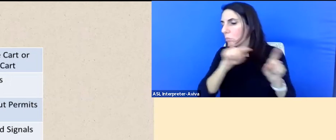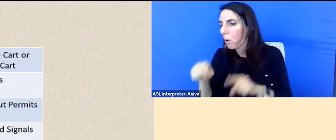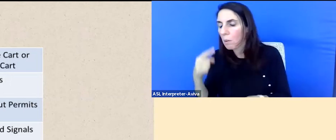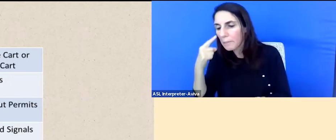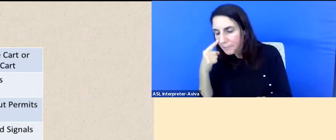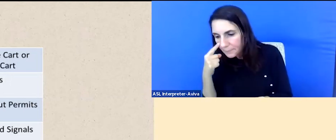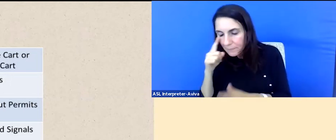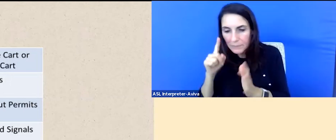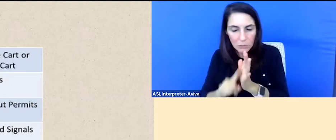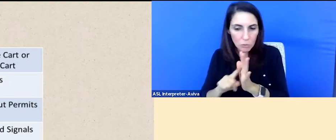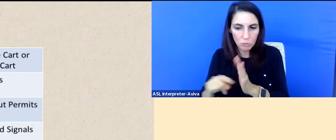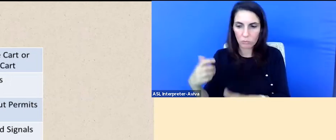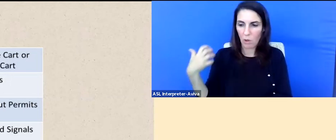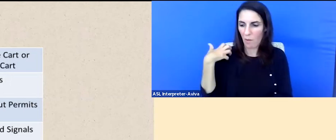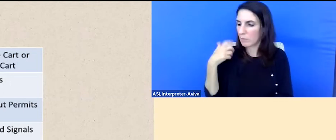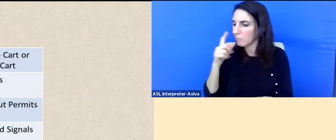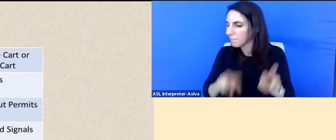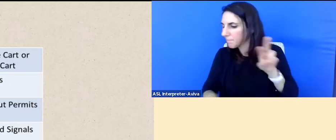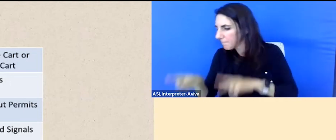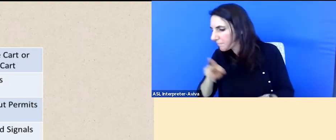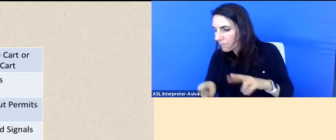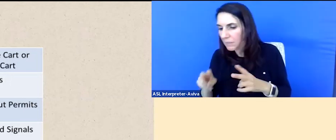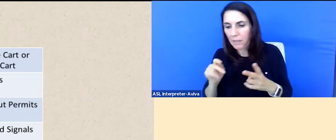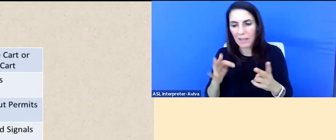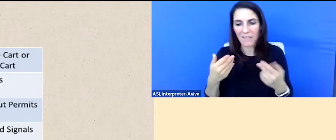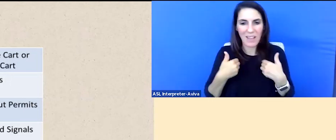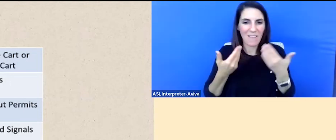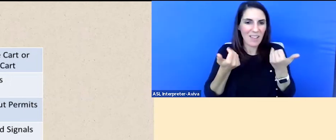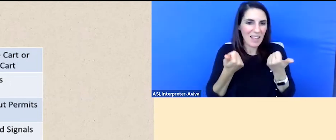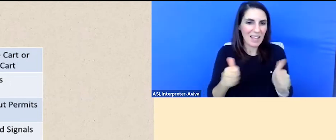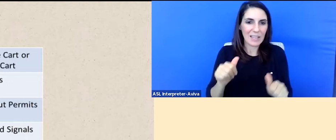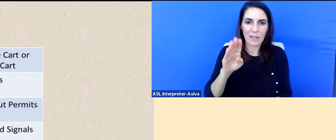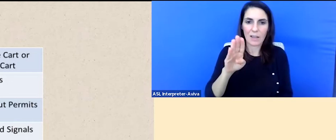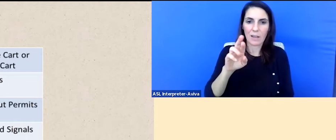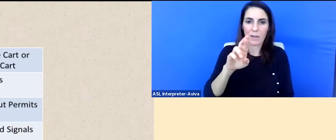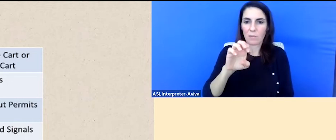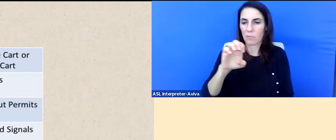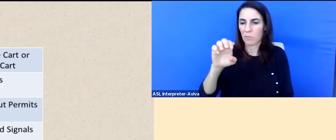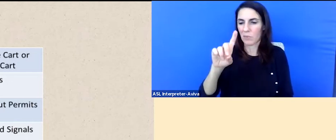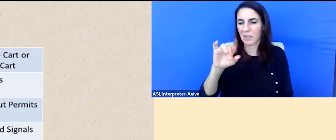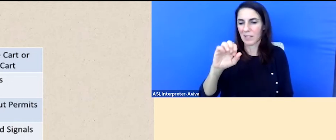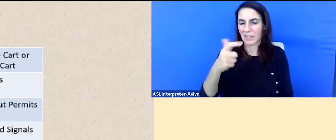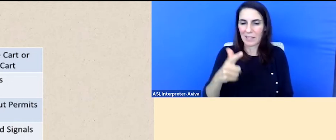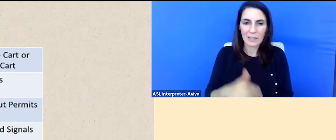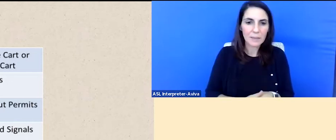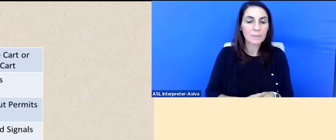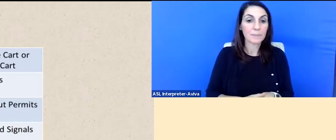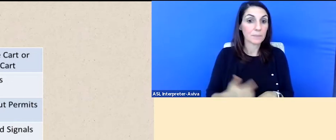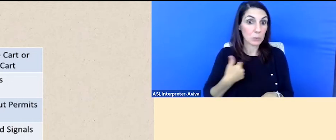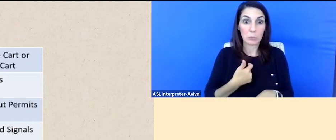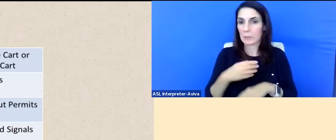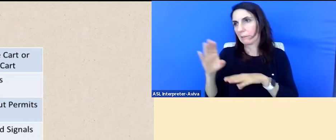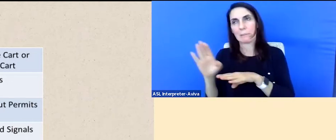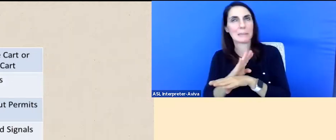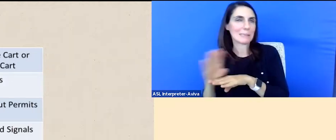the officers will look to see if there's any breeding occurring where you're by. We do stay busy throughout the year. We answer over